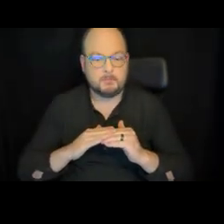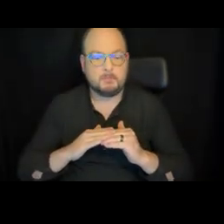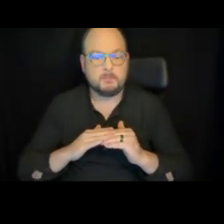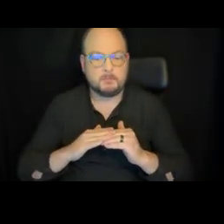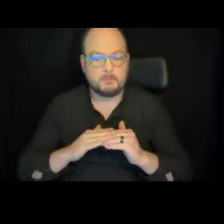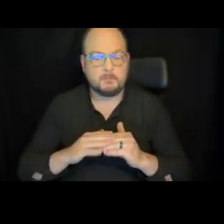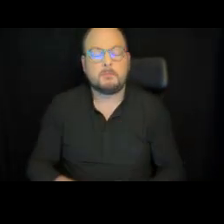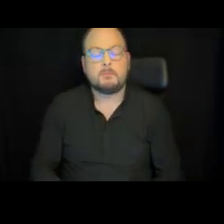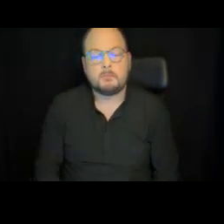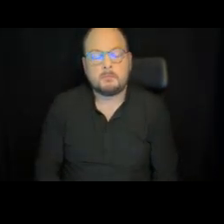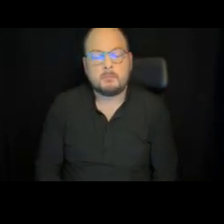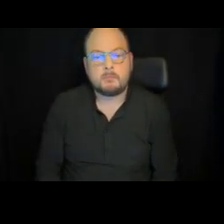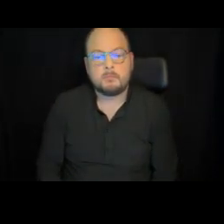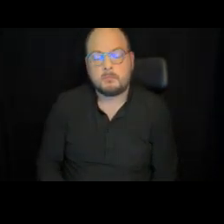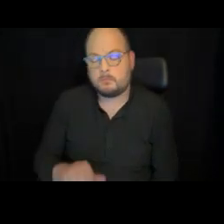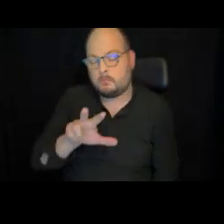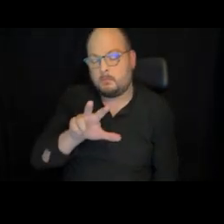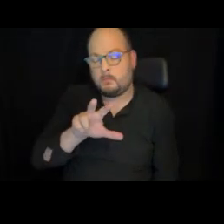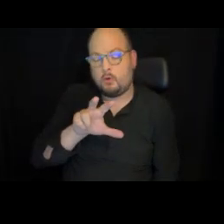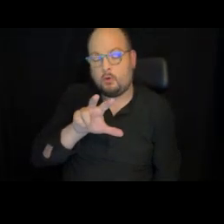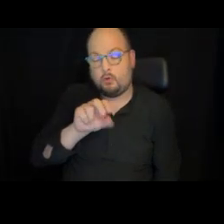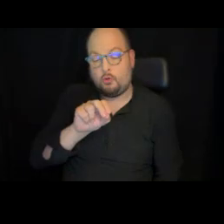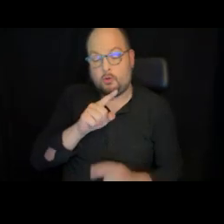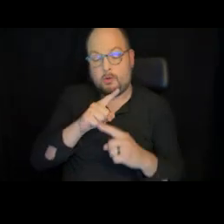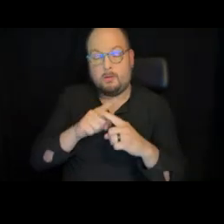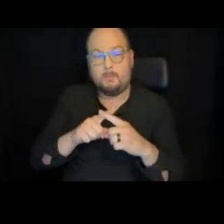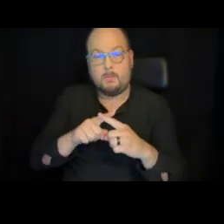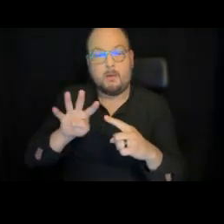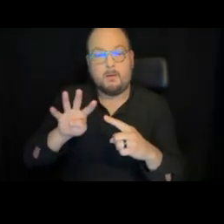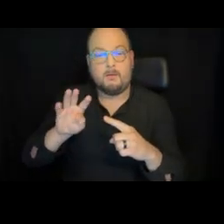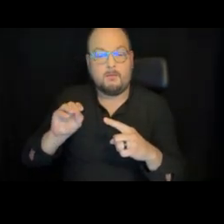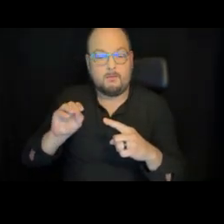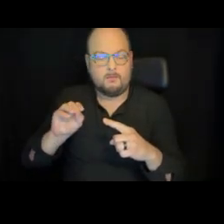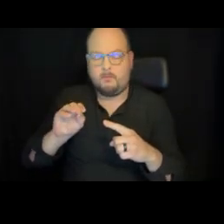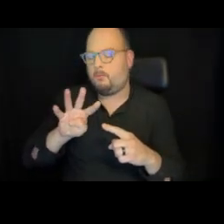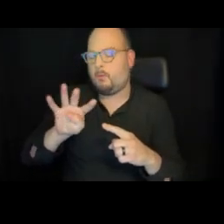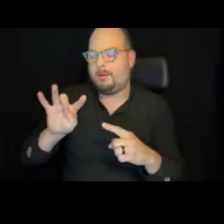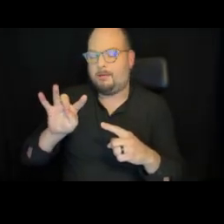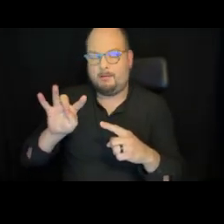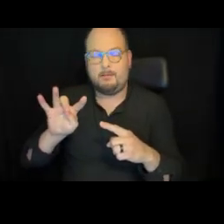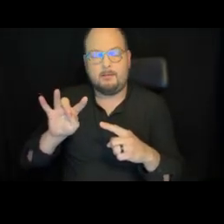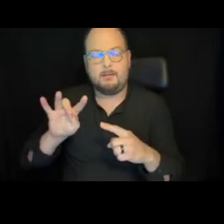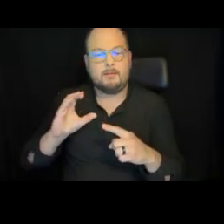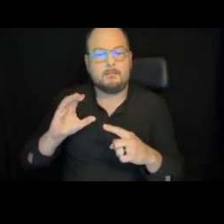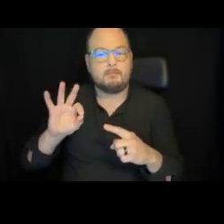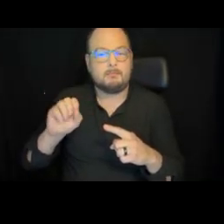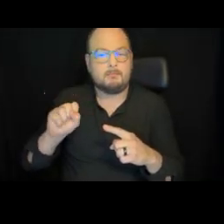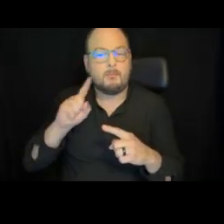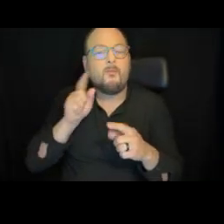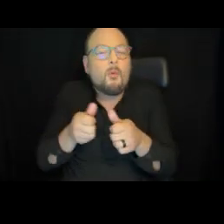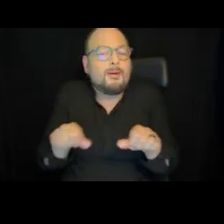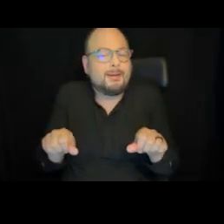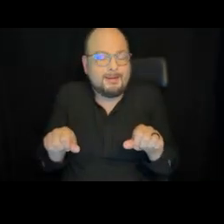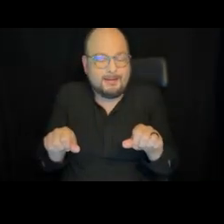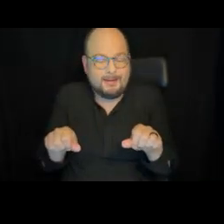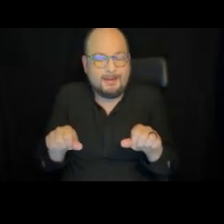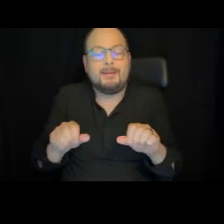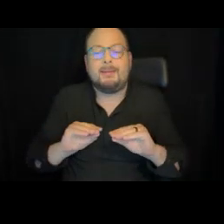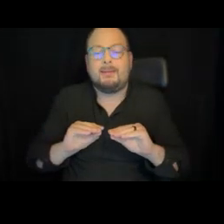With the 30 by 48-inch clear floor space of usable kitchens, there are two